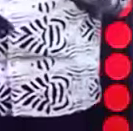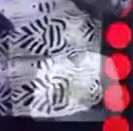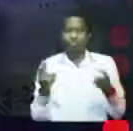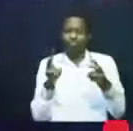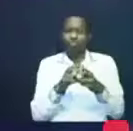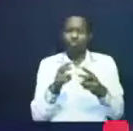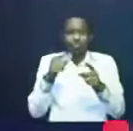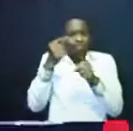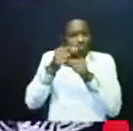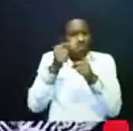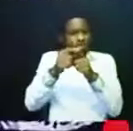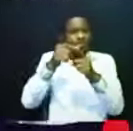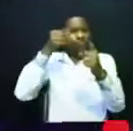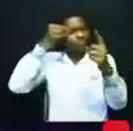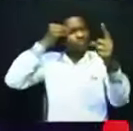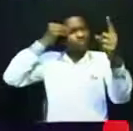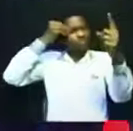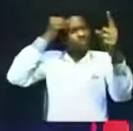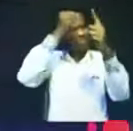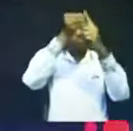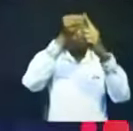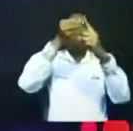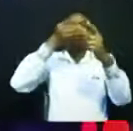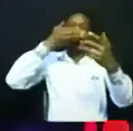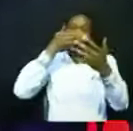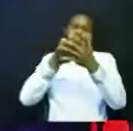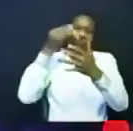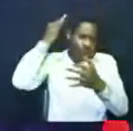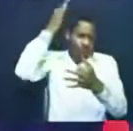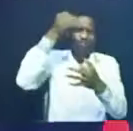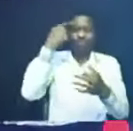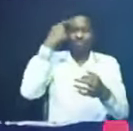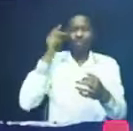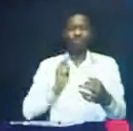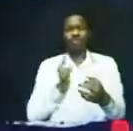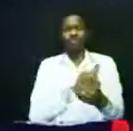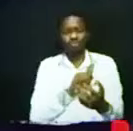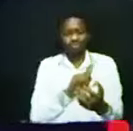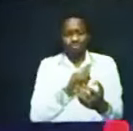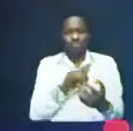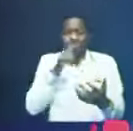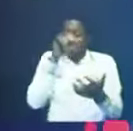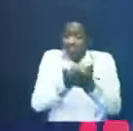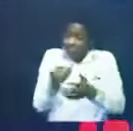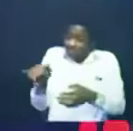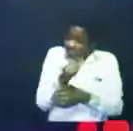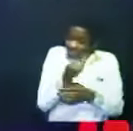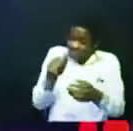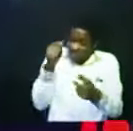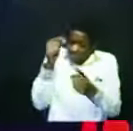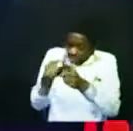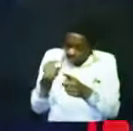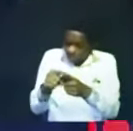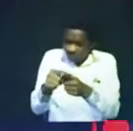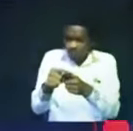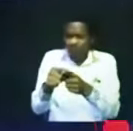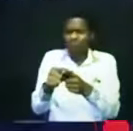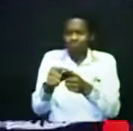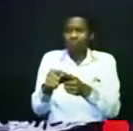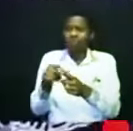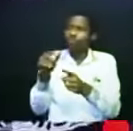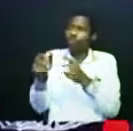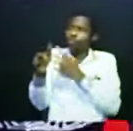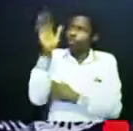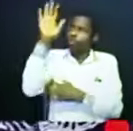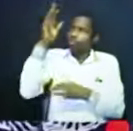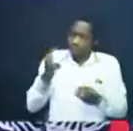good future. Ti ema ye da chi papa. But the same way. Sem no a. Is God's appointed means. Eyo nyankopon